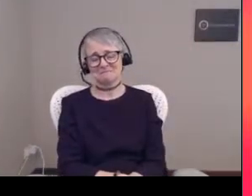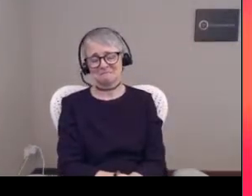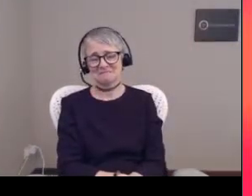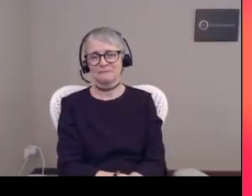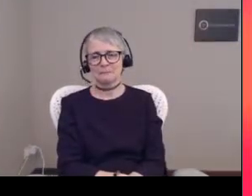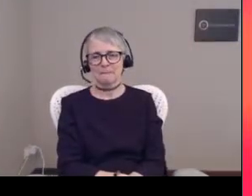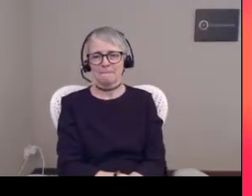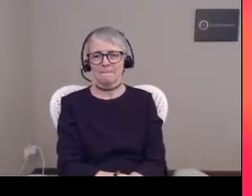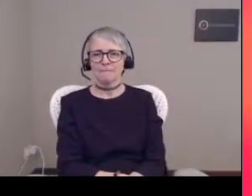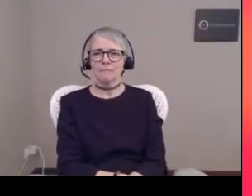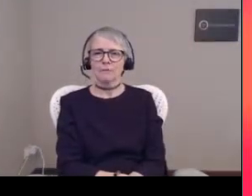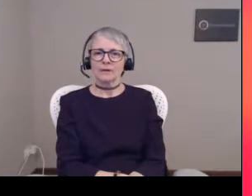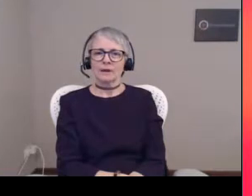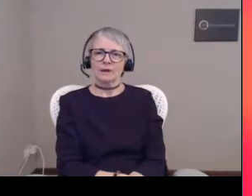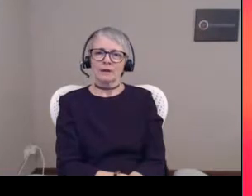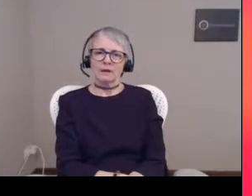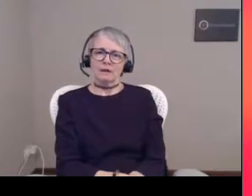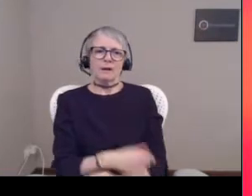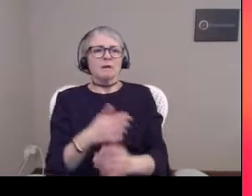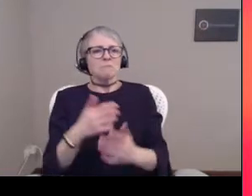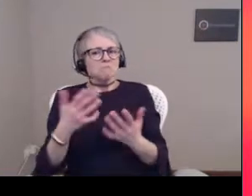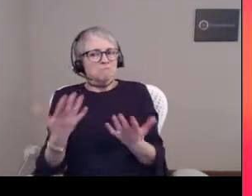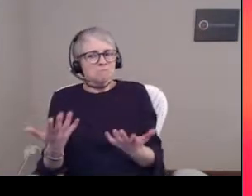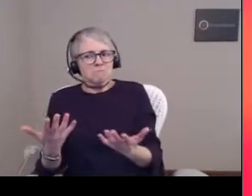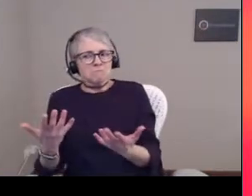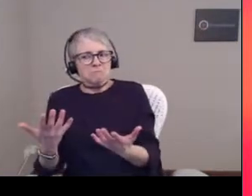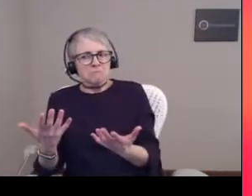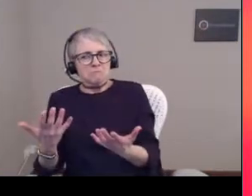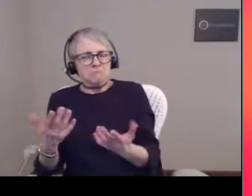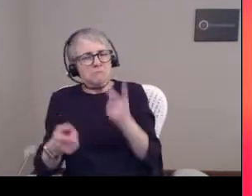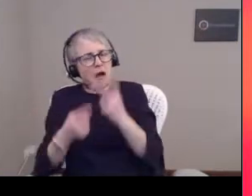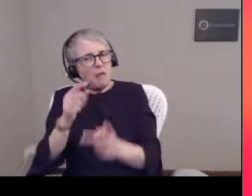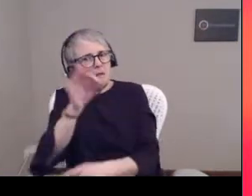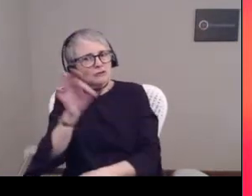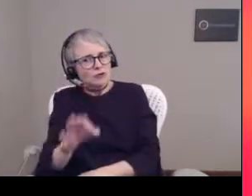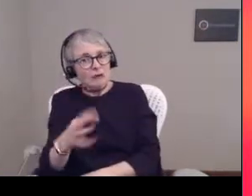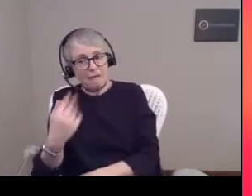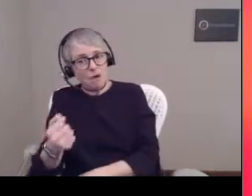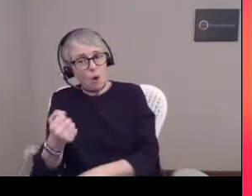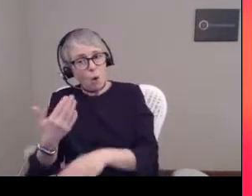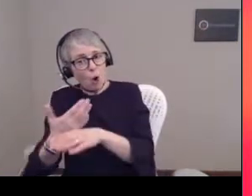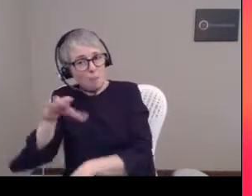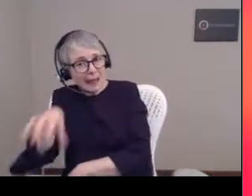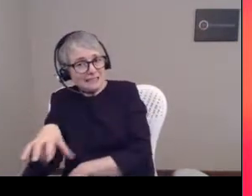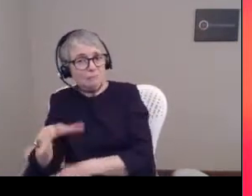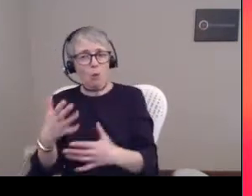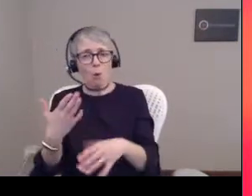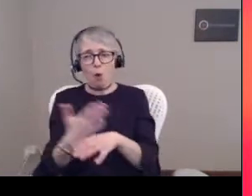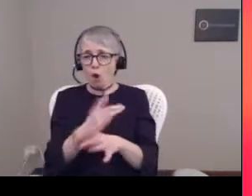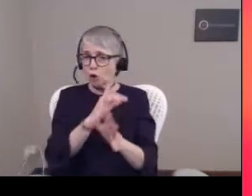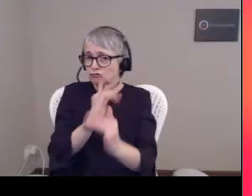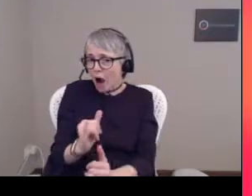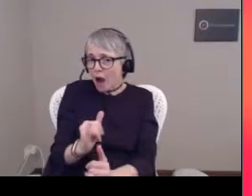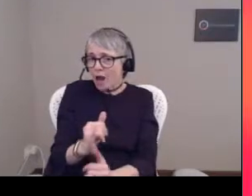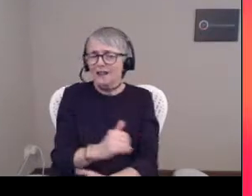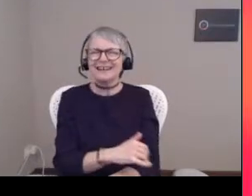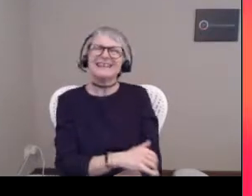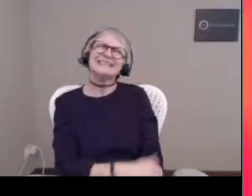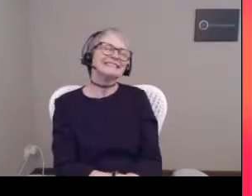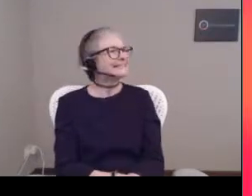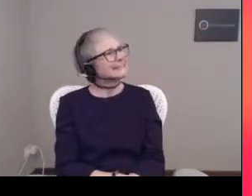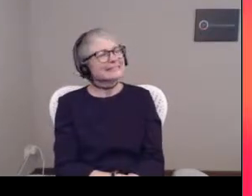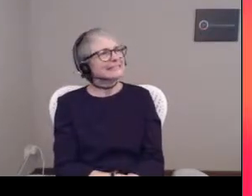the scale, the first end of the scale, do you offer work placement or work trial programs? We don't at the moment, if